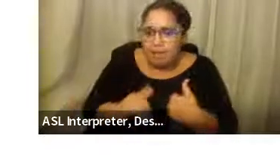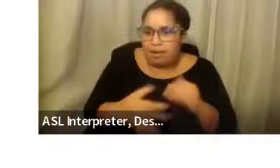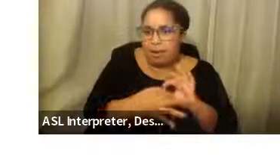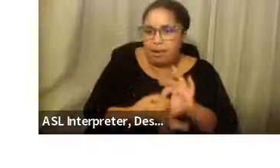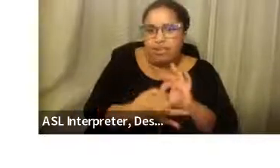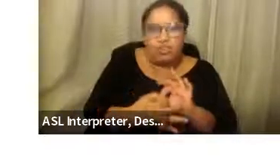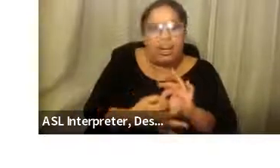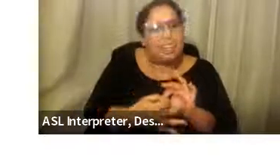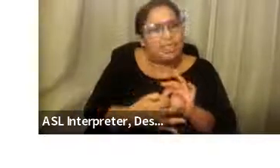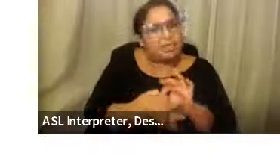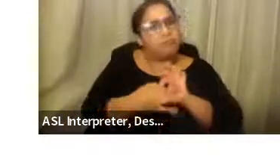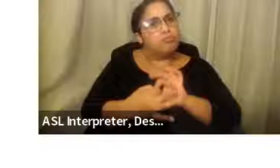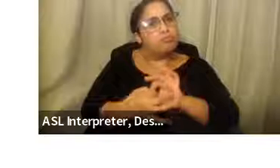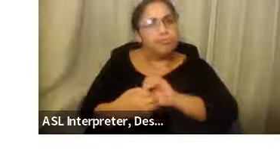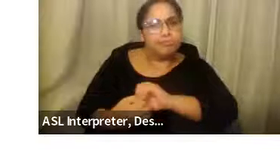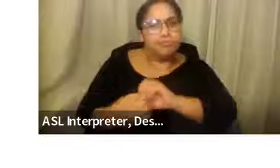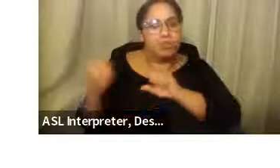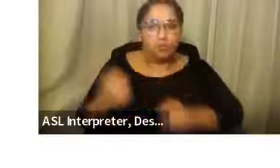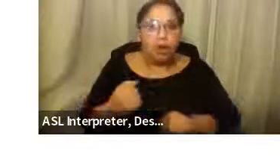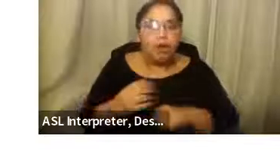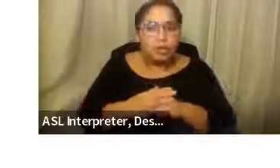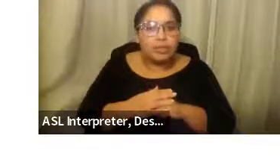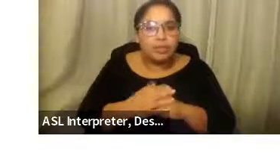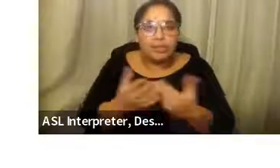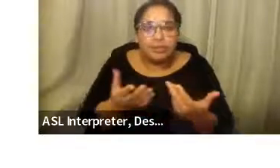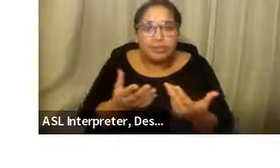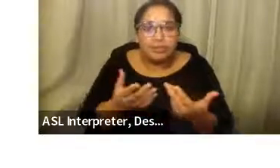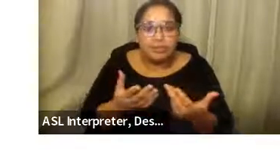those connections as this system gets rolled out?